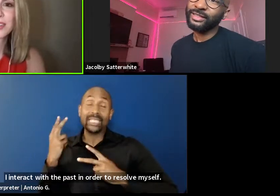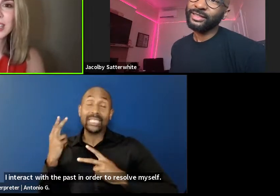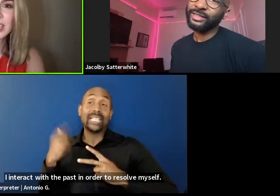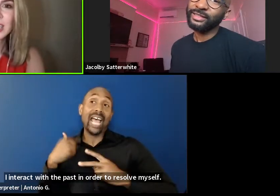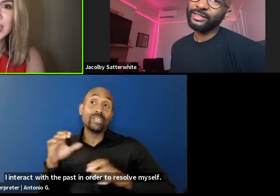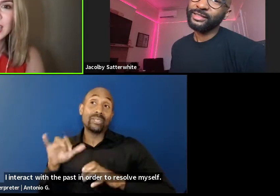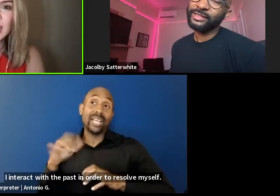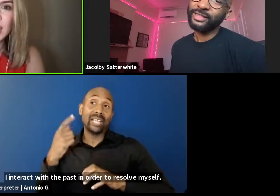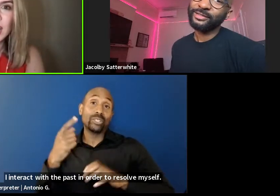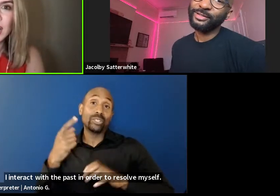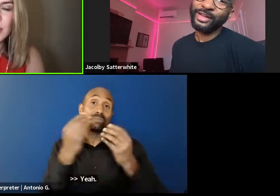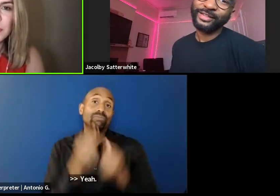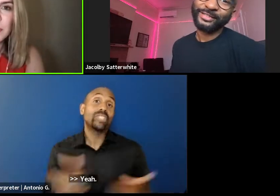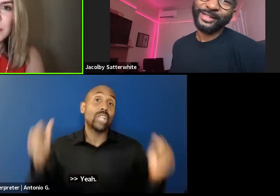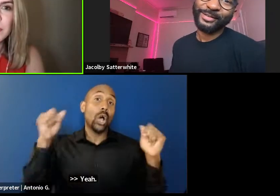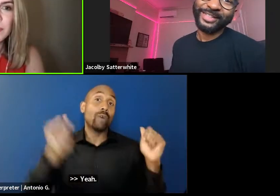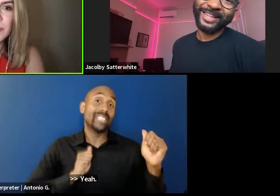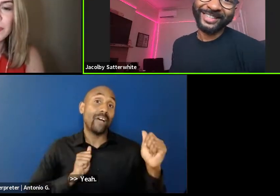enough.